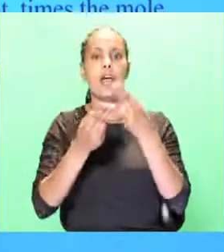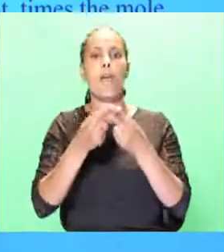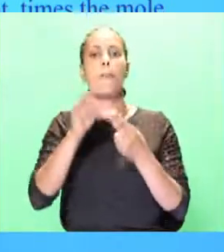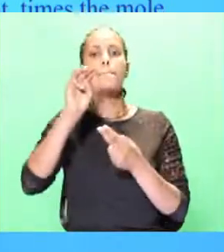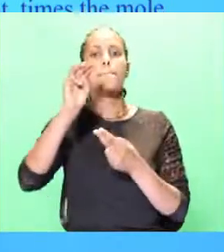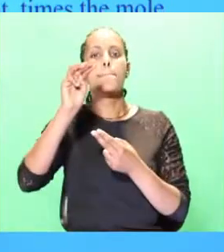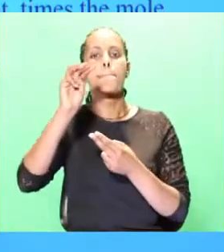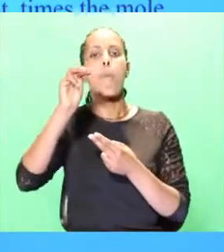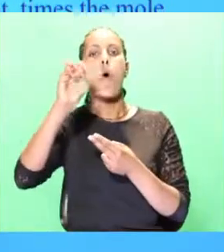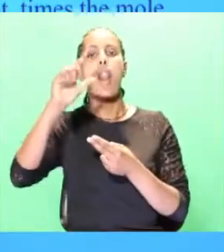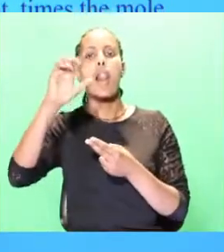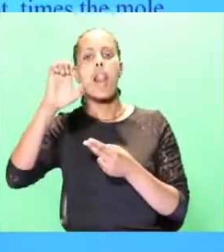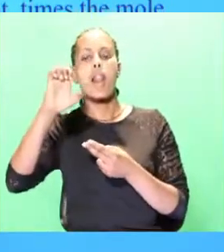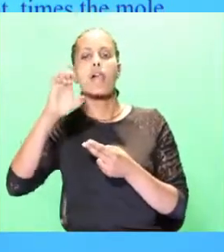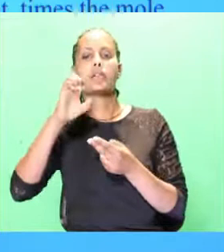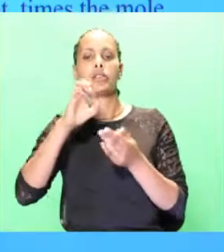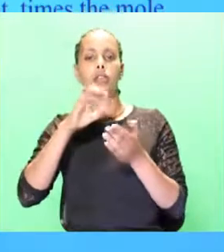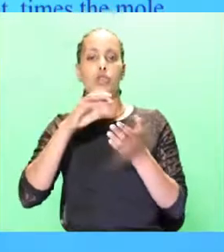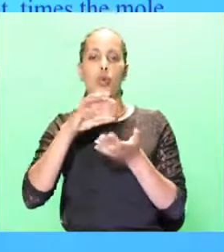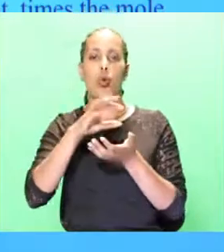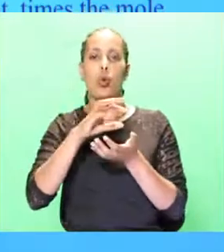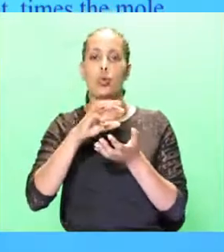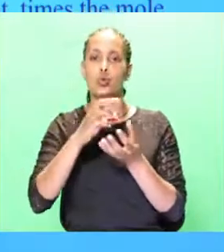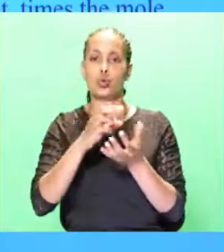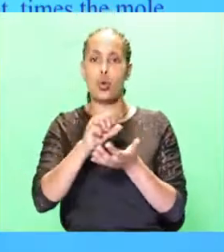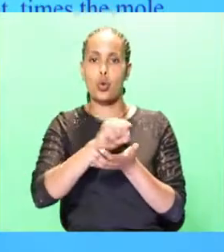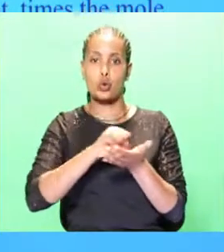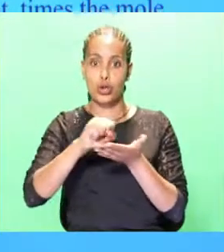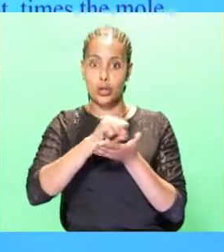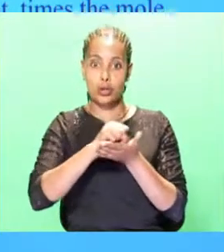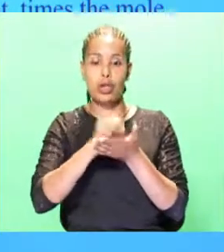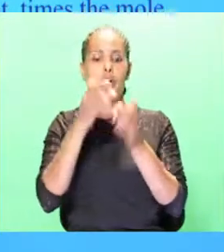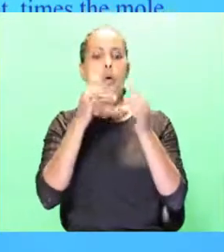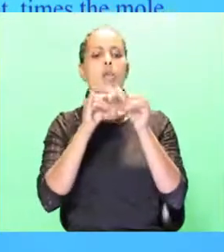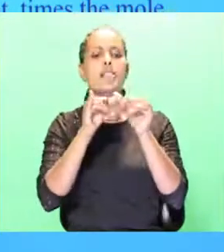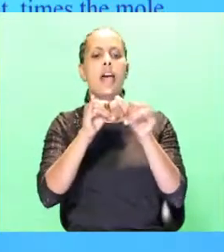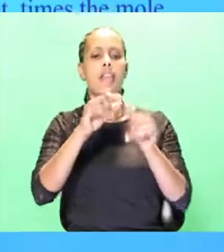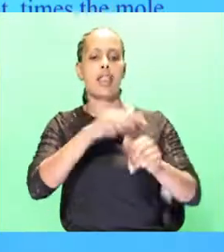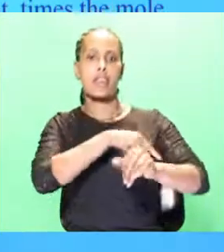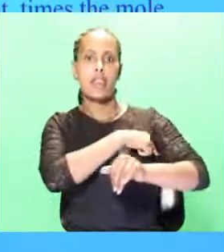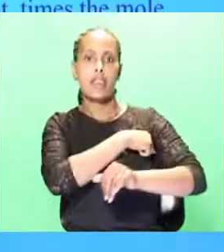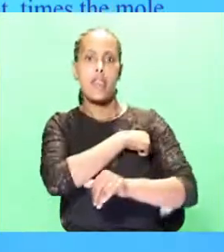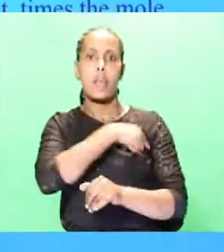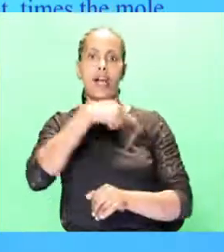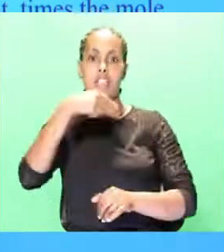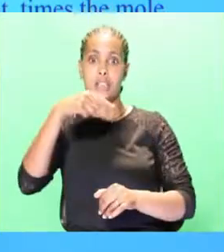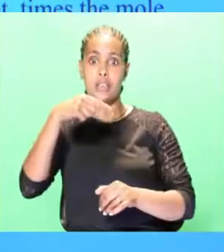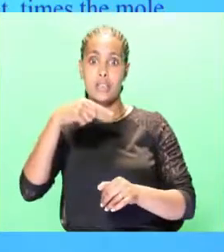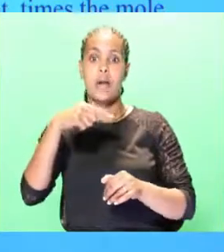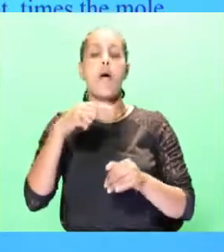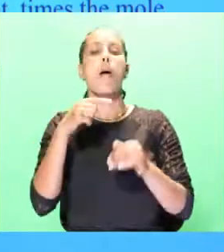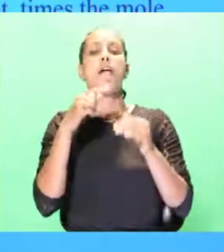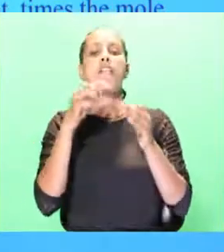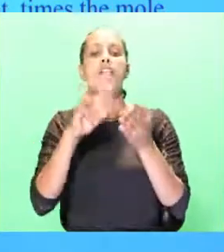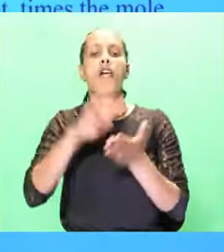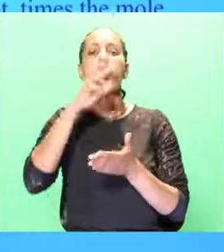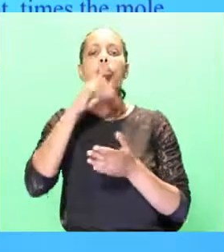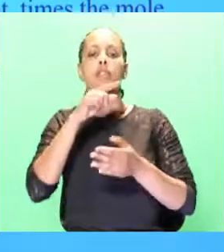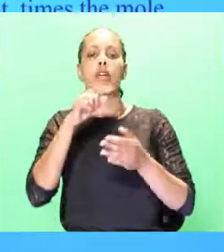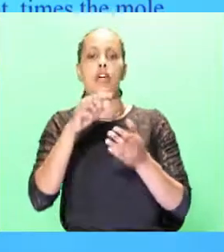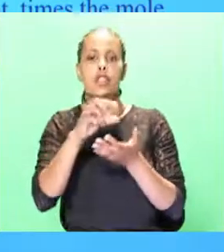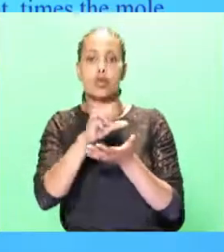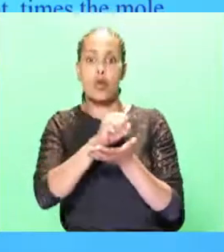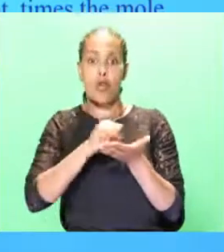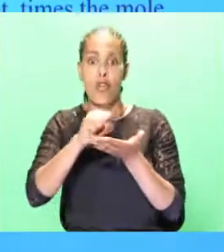the mole fraction of the solvent in the solution at constant temperature. Therefore, vapor pressure of a